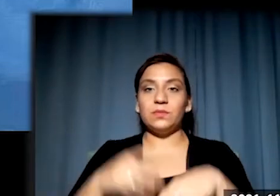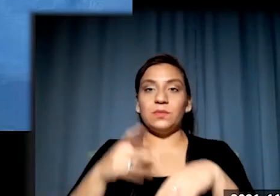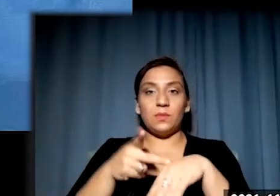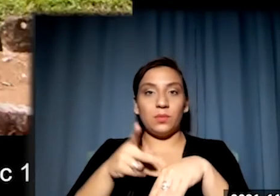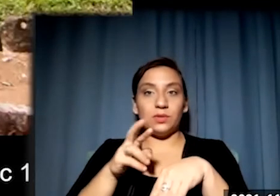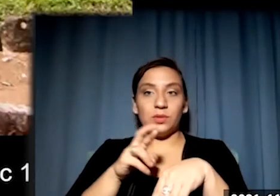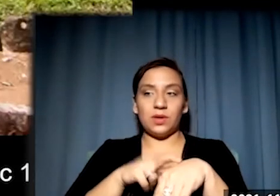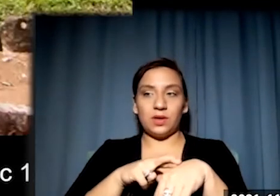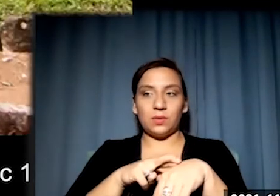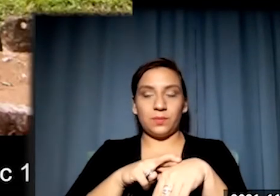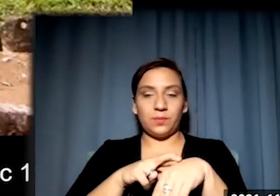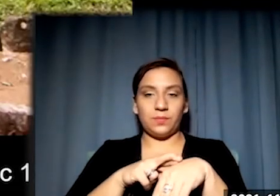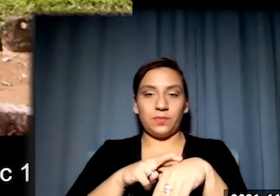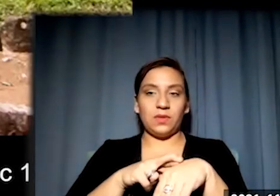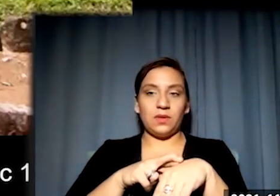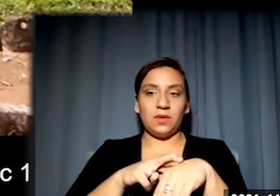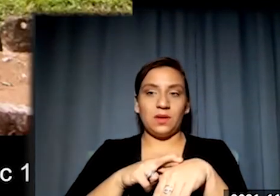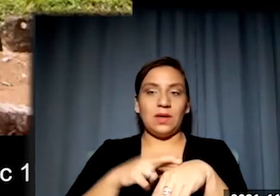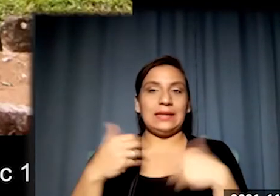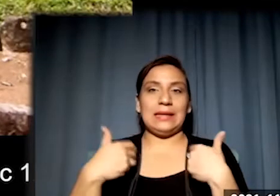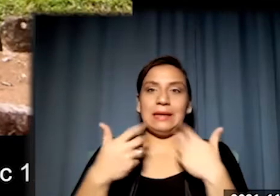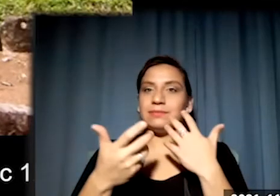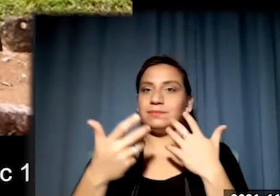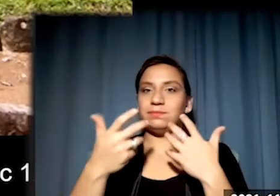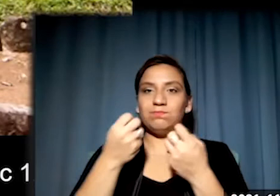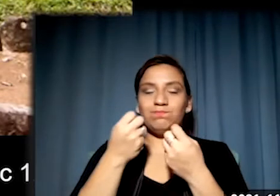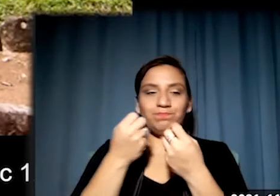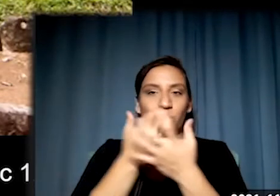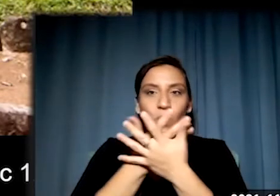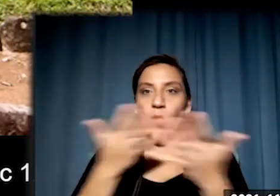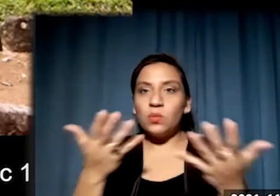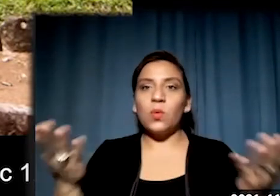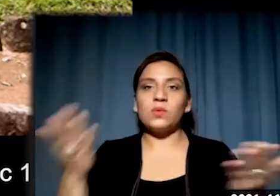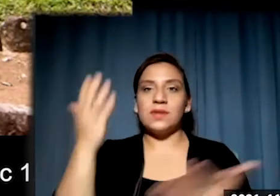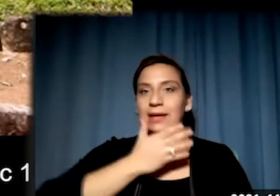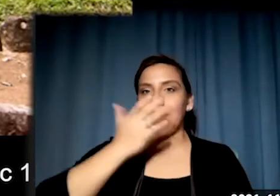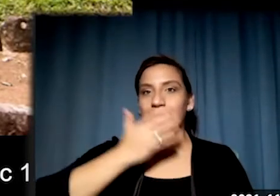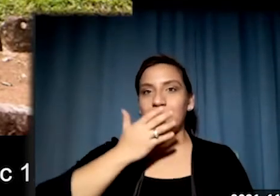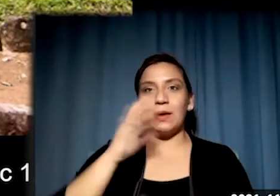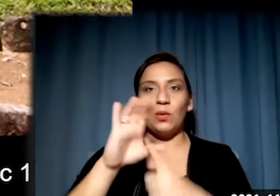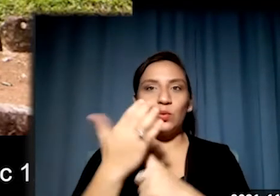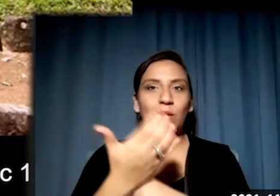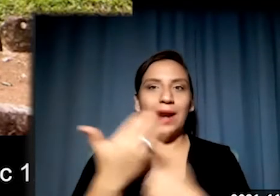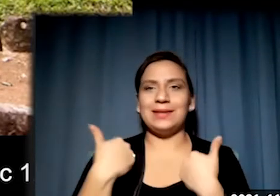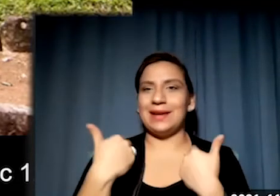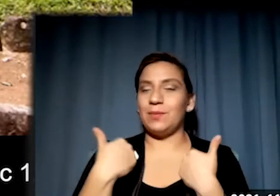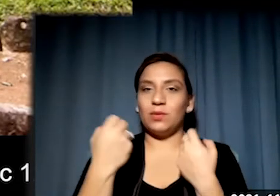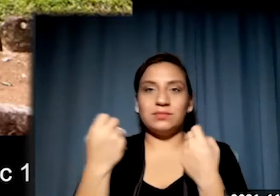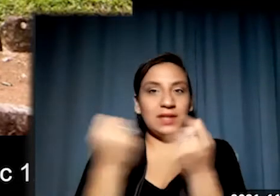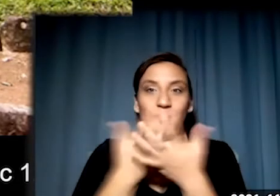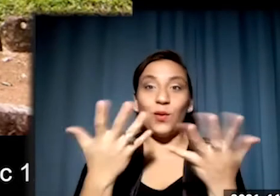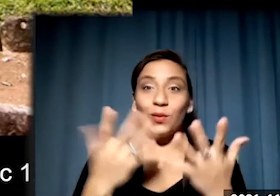of cultural properties. We have everything, honestly. I'm not exaggerating. We have